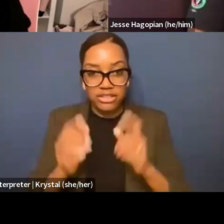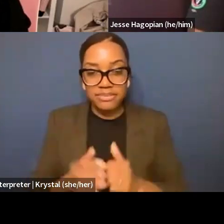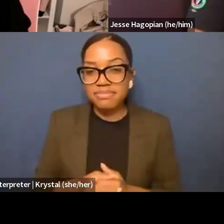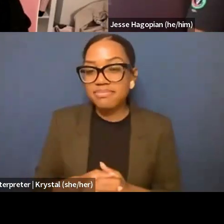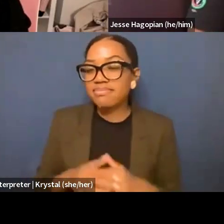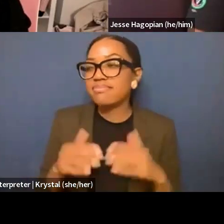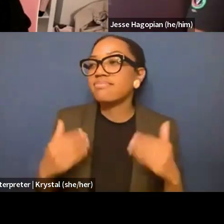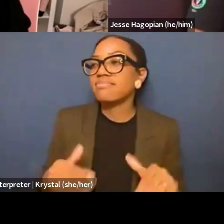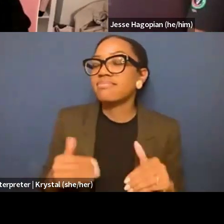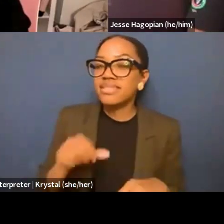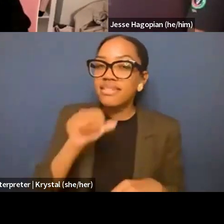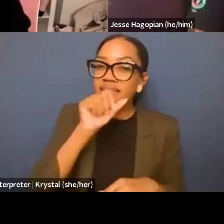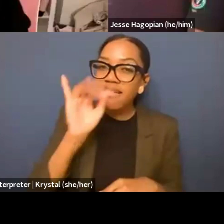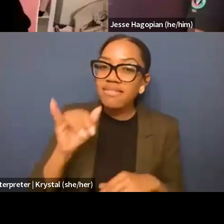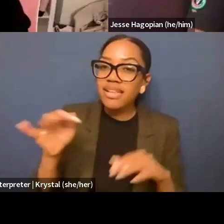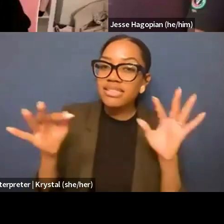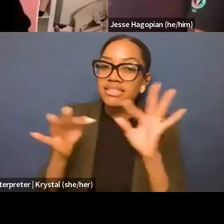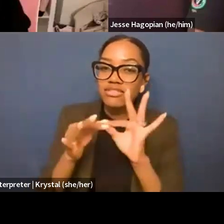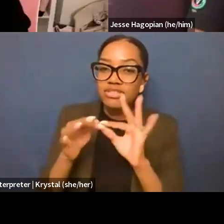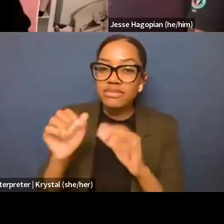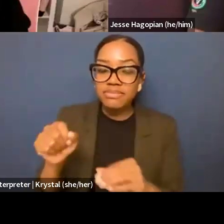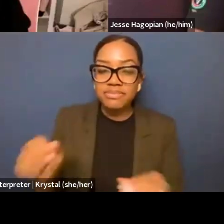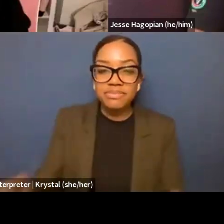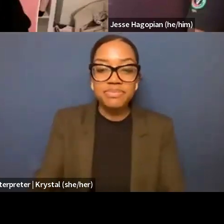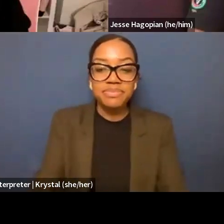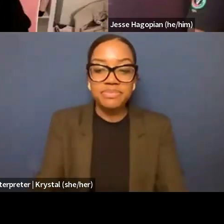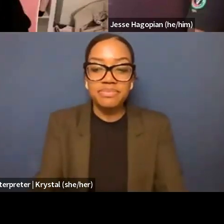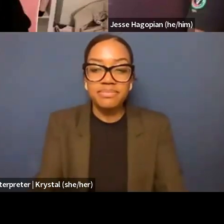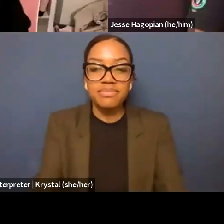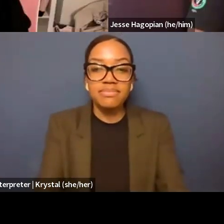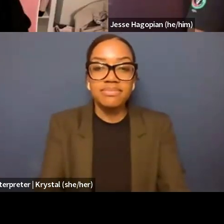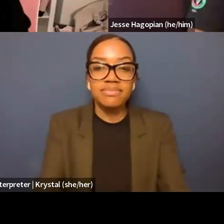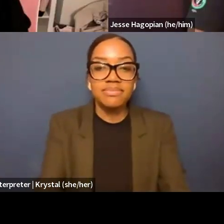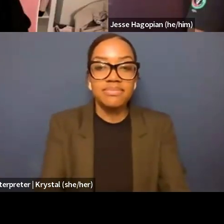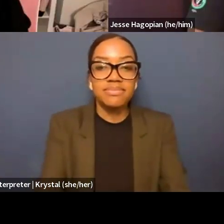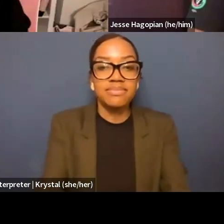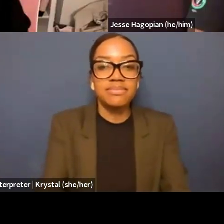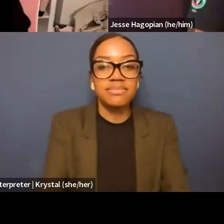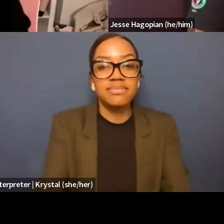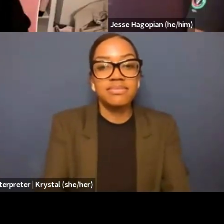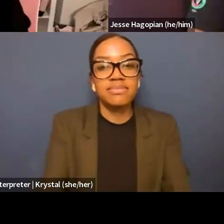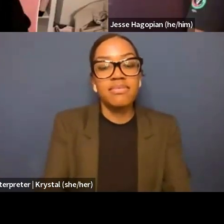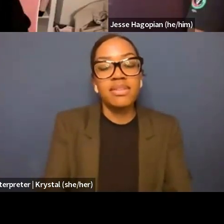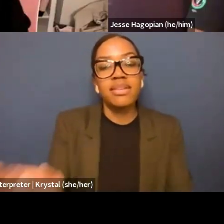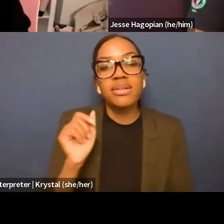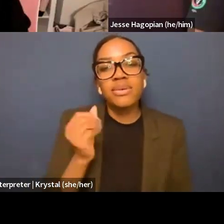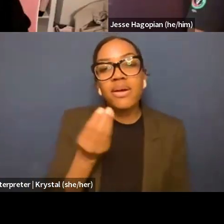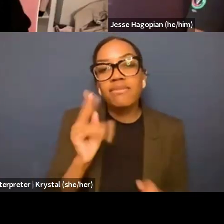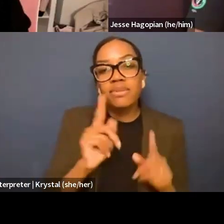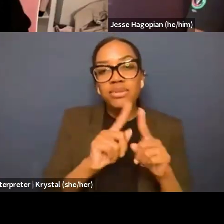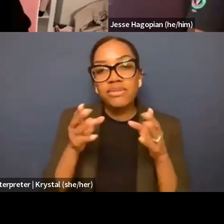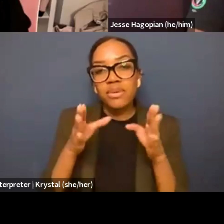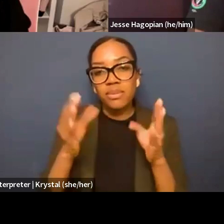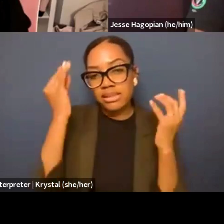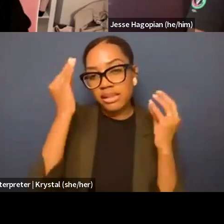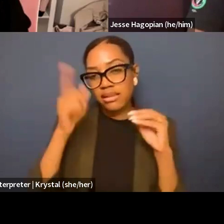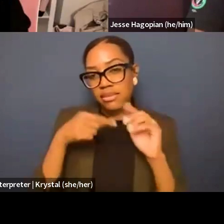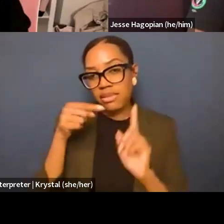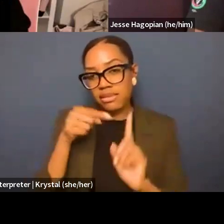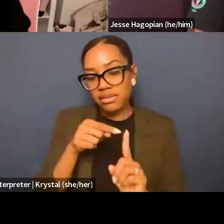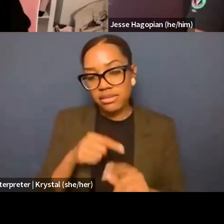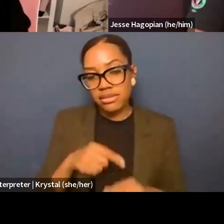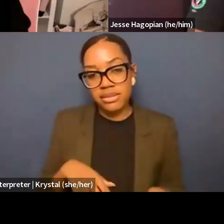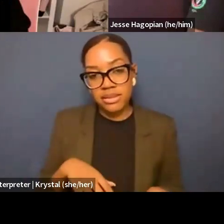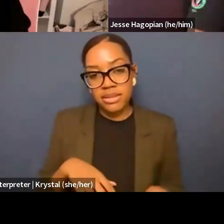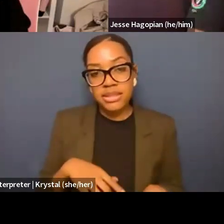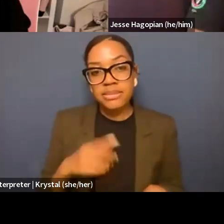you've drawn. So there's a couple different ways I think to think about this. One is one of